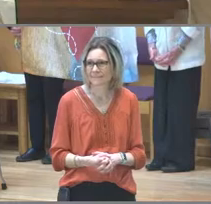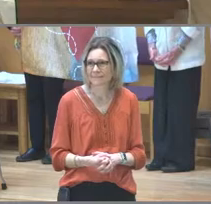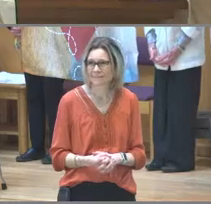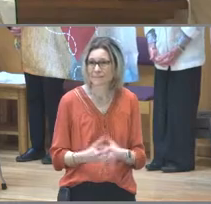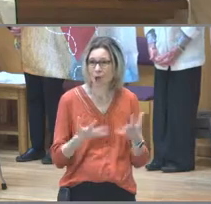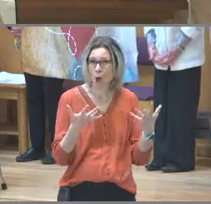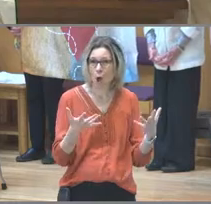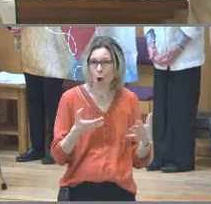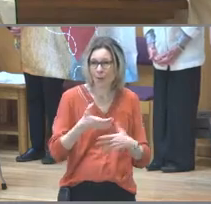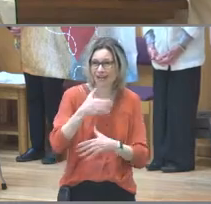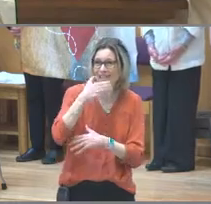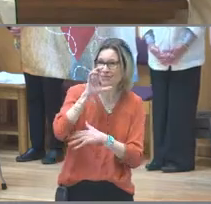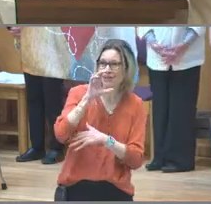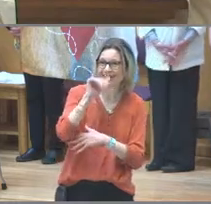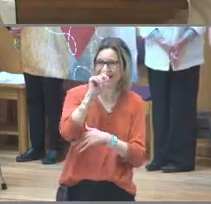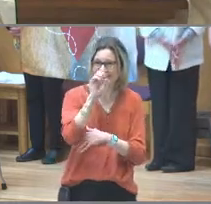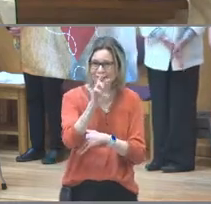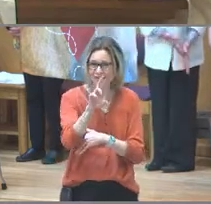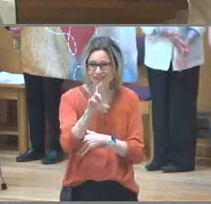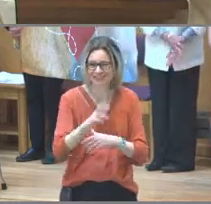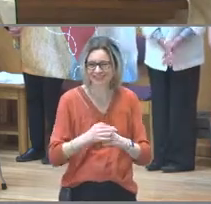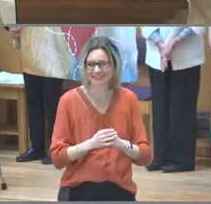Asher?